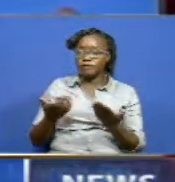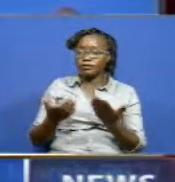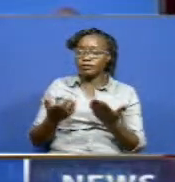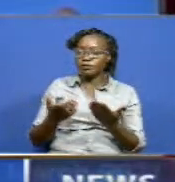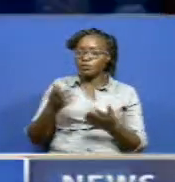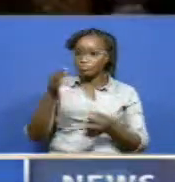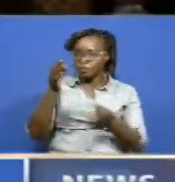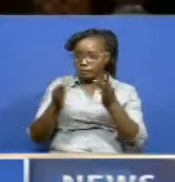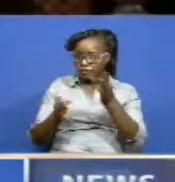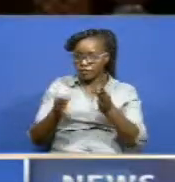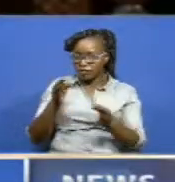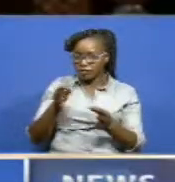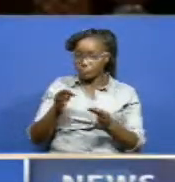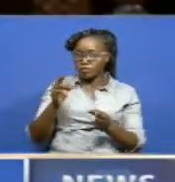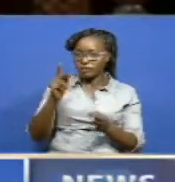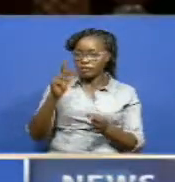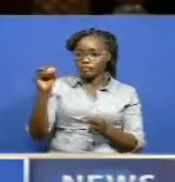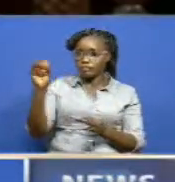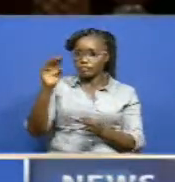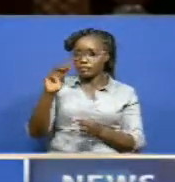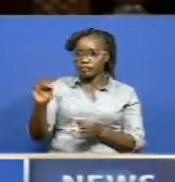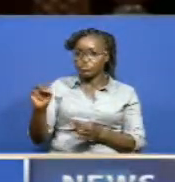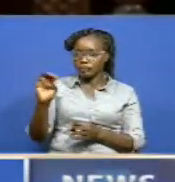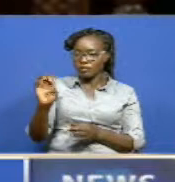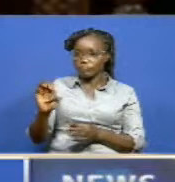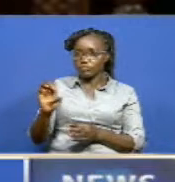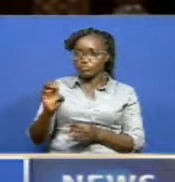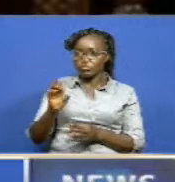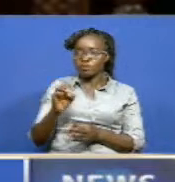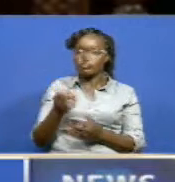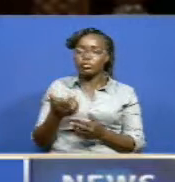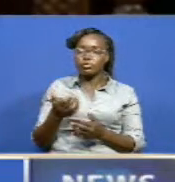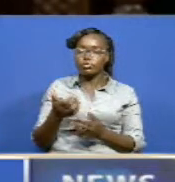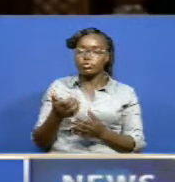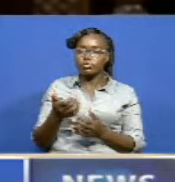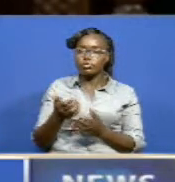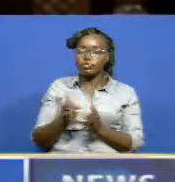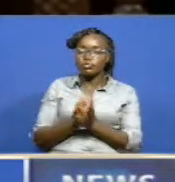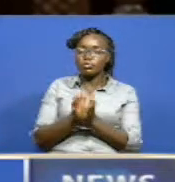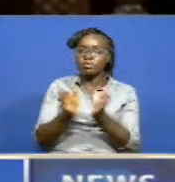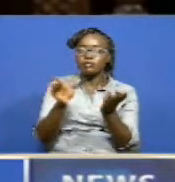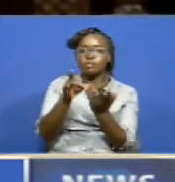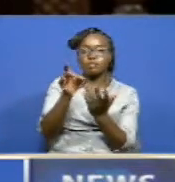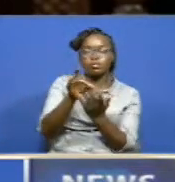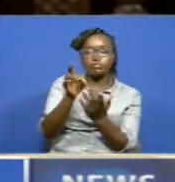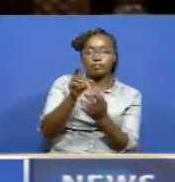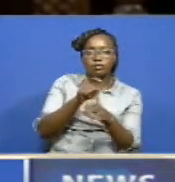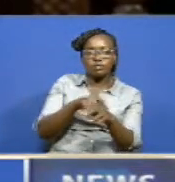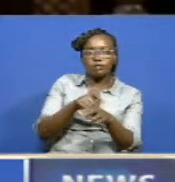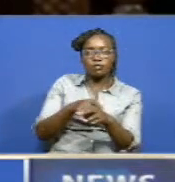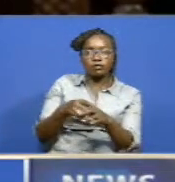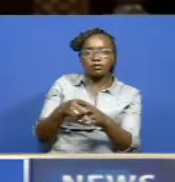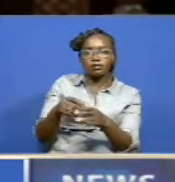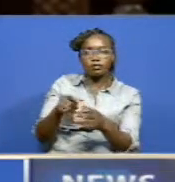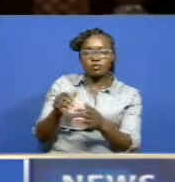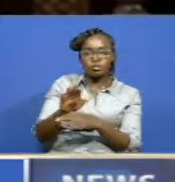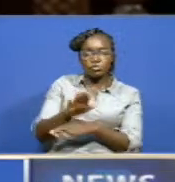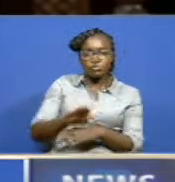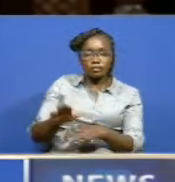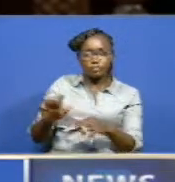with the Constitution. The committee should notify the nominee and the general public of the time and place for holding the approval